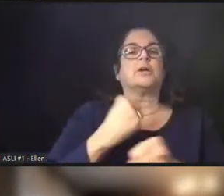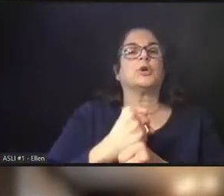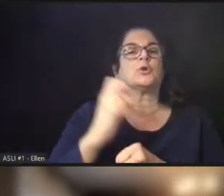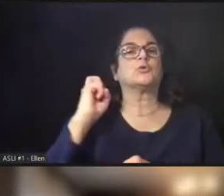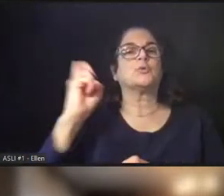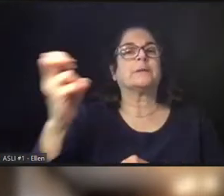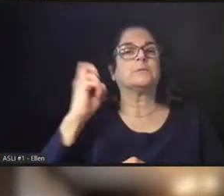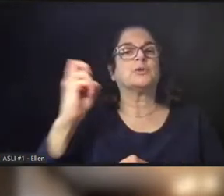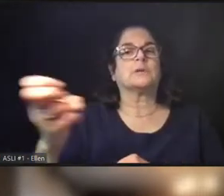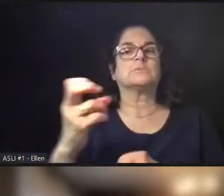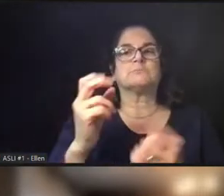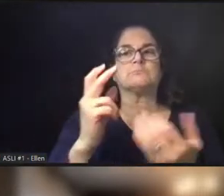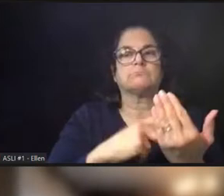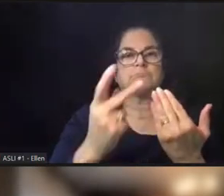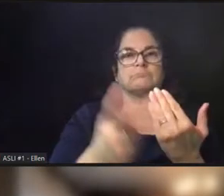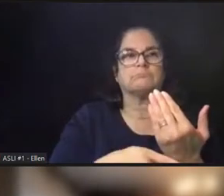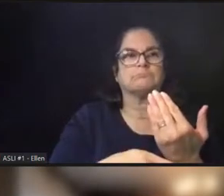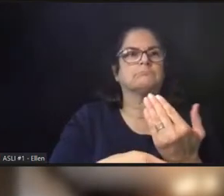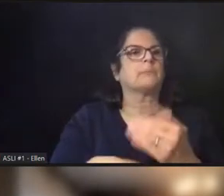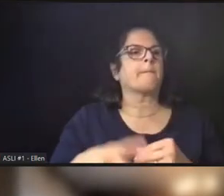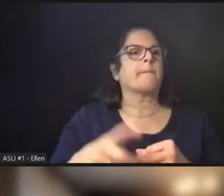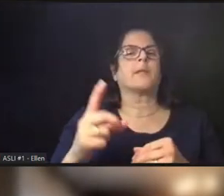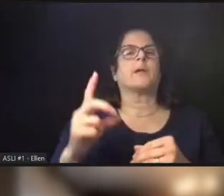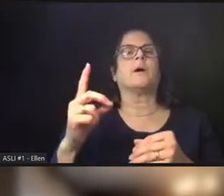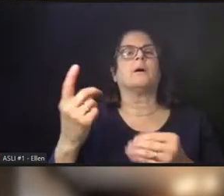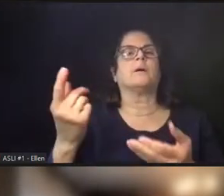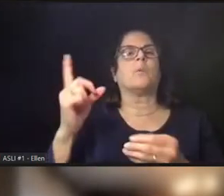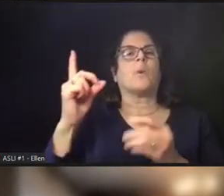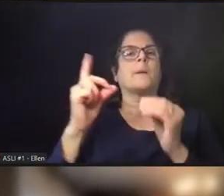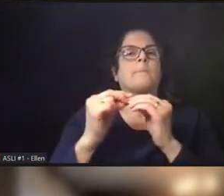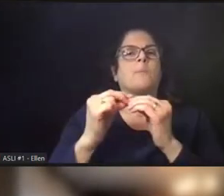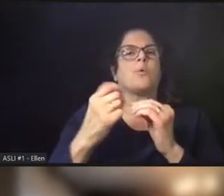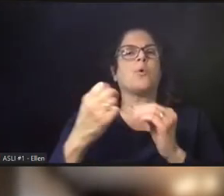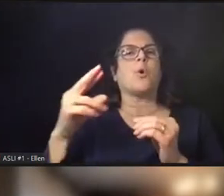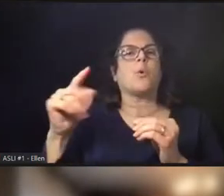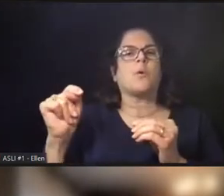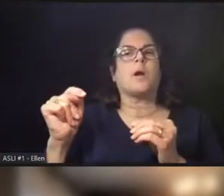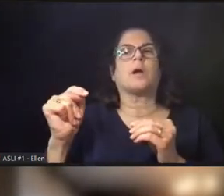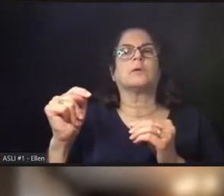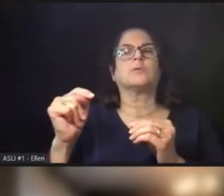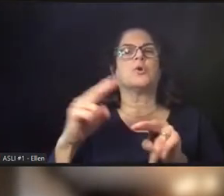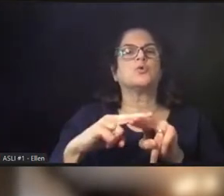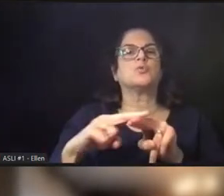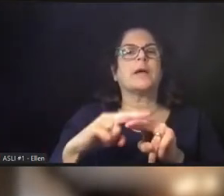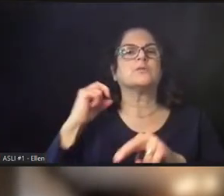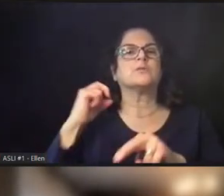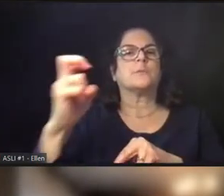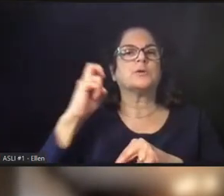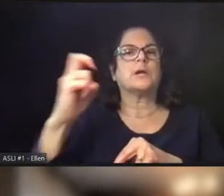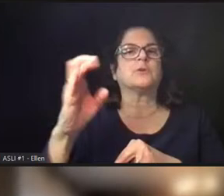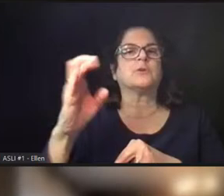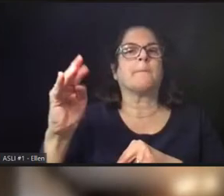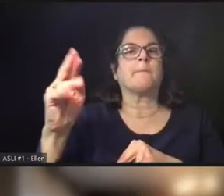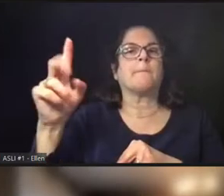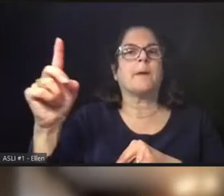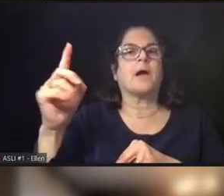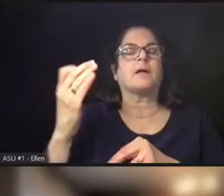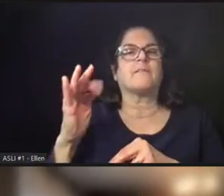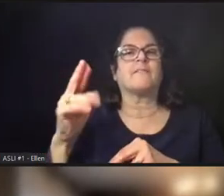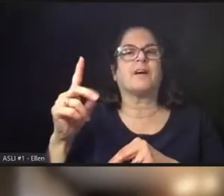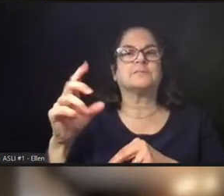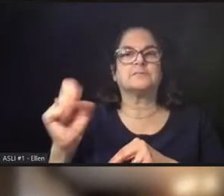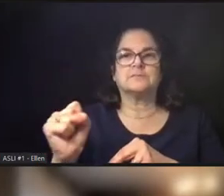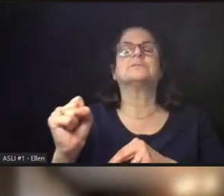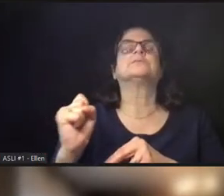finally, prior granted Rebuild Illinois 2020 transportation bond funds of $43.7 million are available to